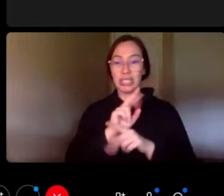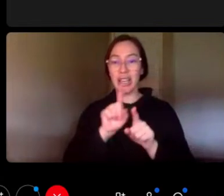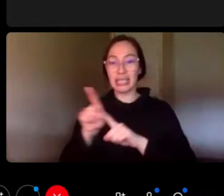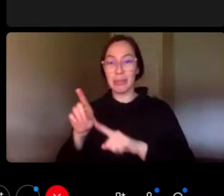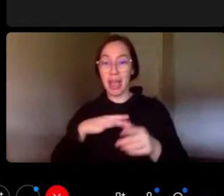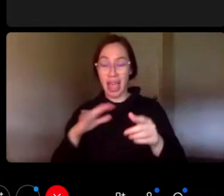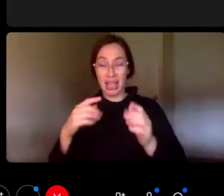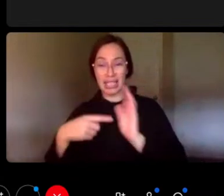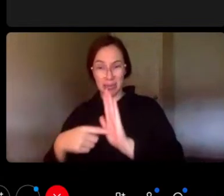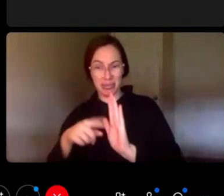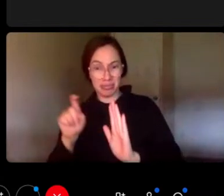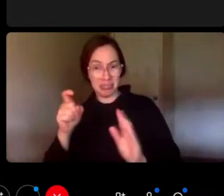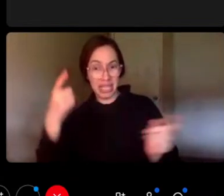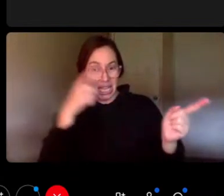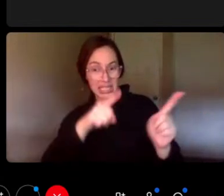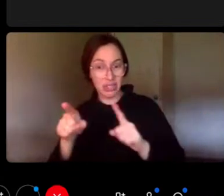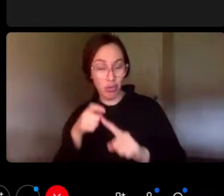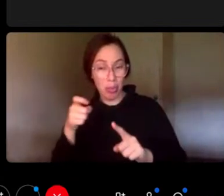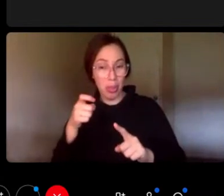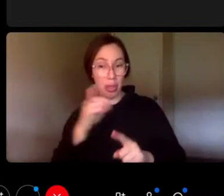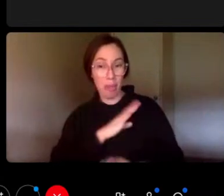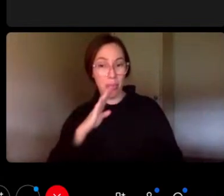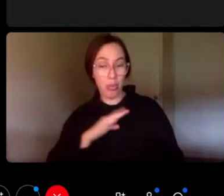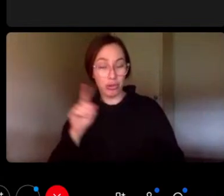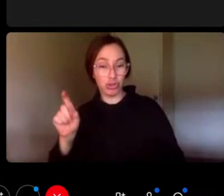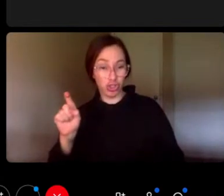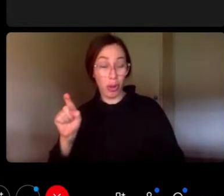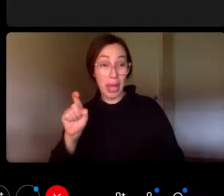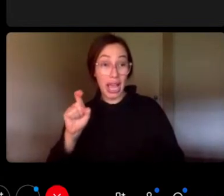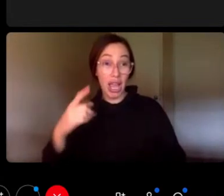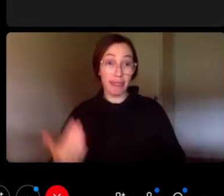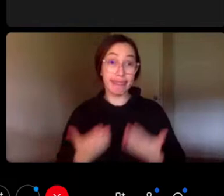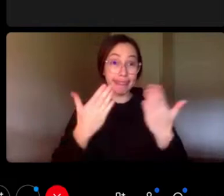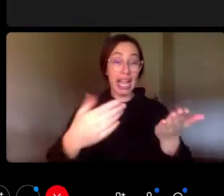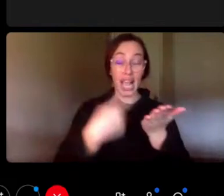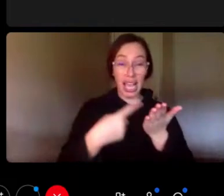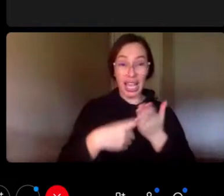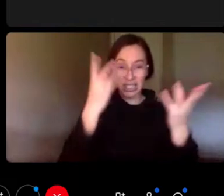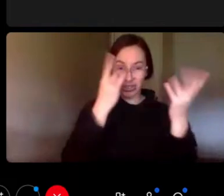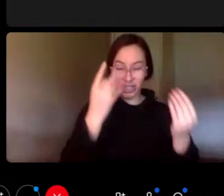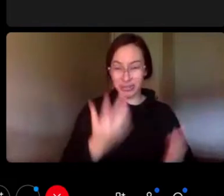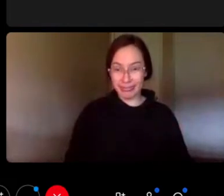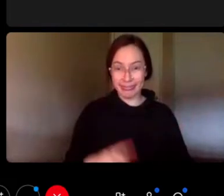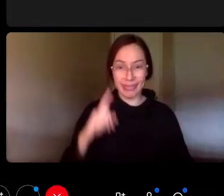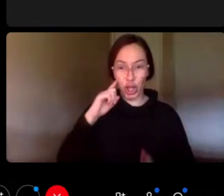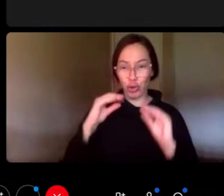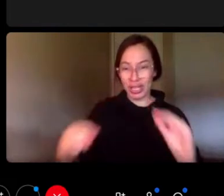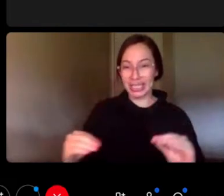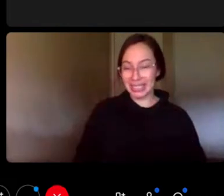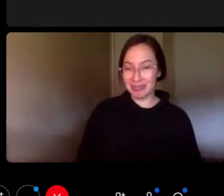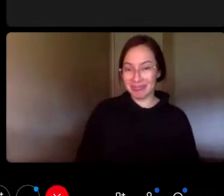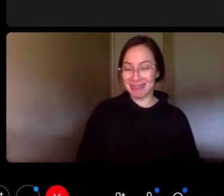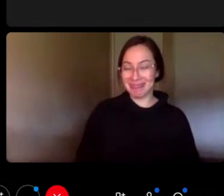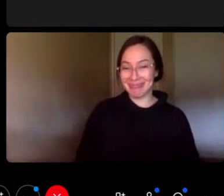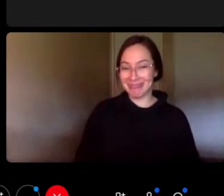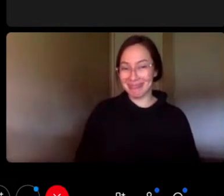there consensus from the board that that should be brought back for consideration? Crickets. It's not